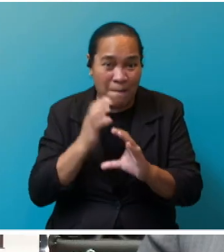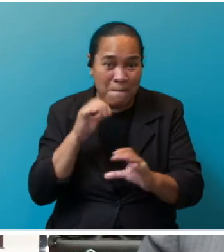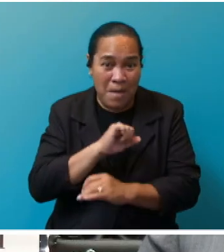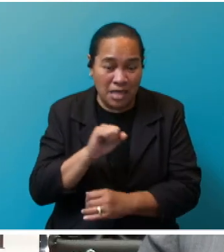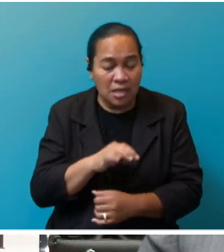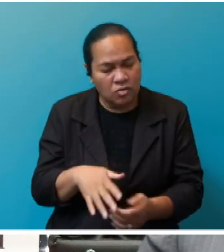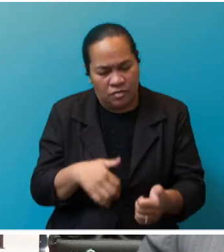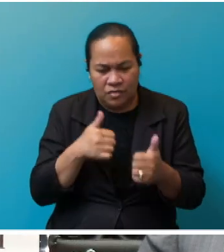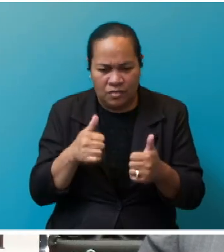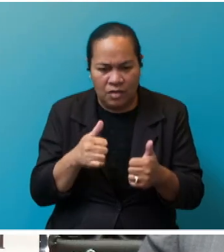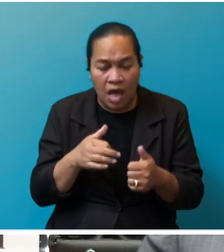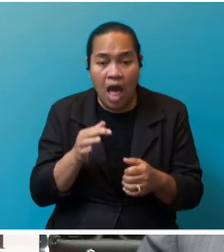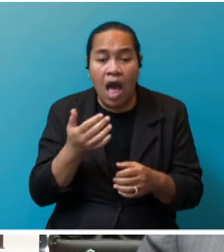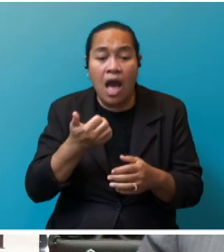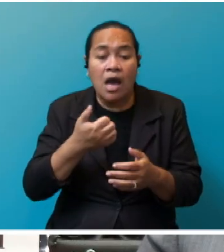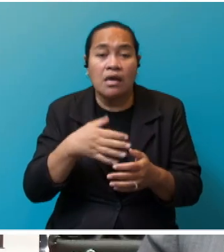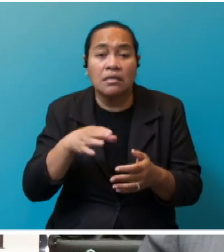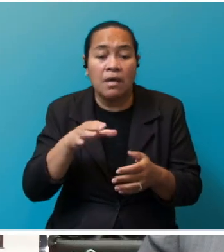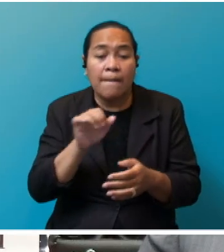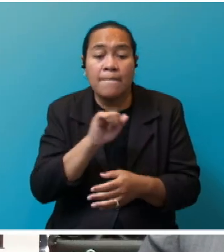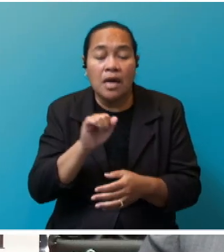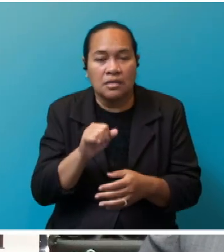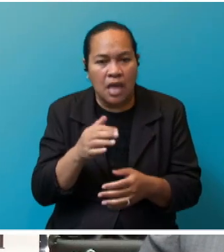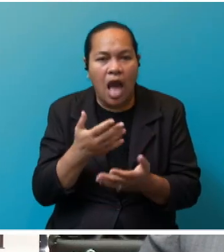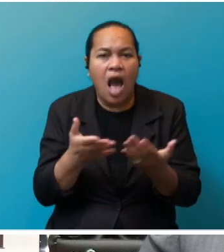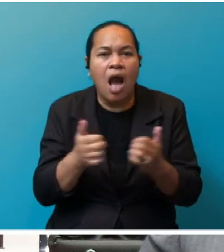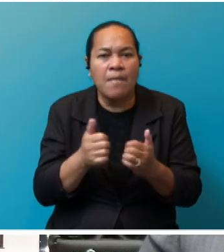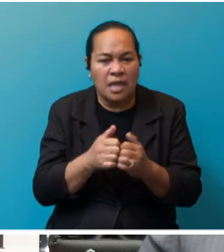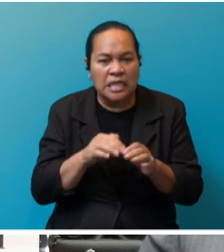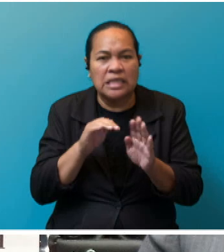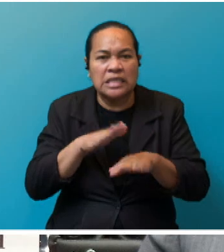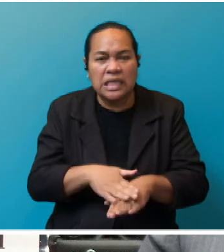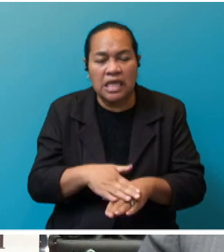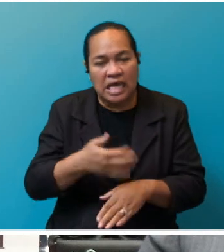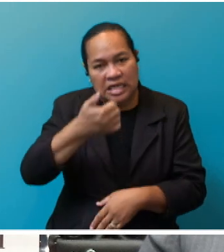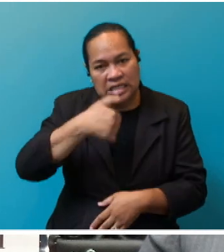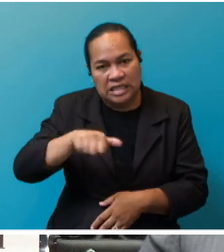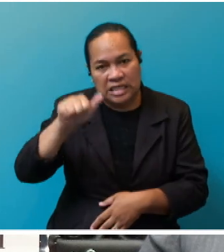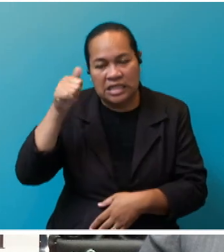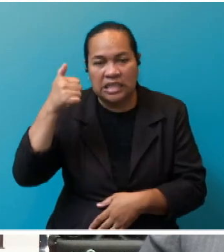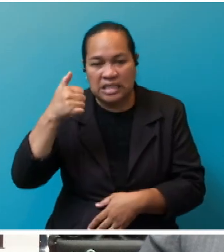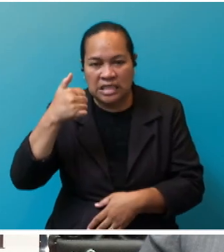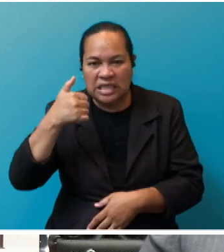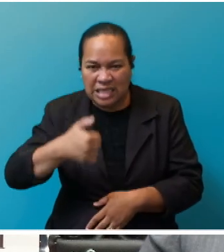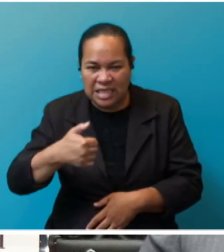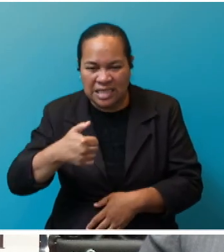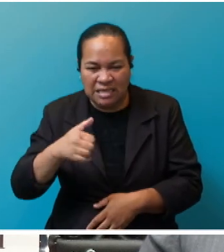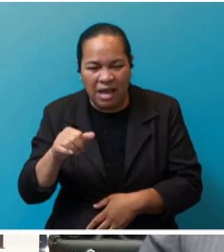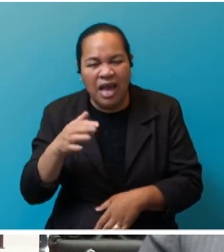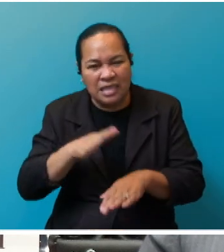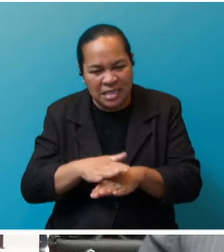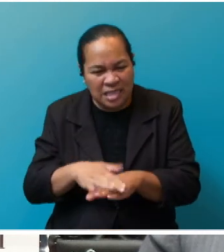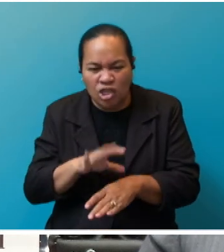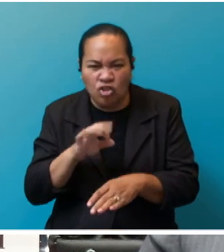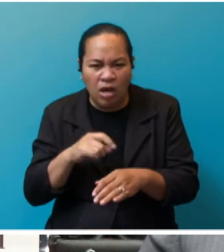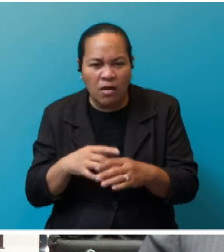a 60-seater bus, and 55 were traveling in the bus. So it was not overloaded, as some may have suggested. So we can be